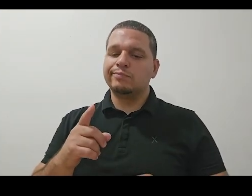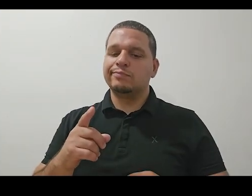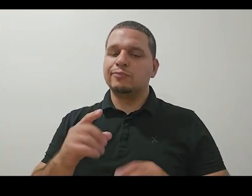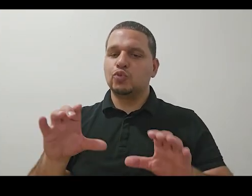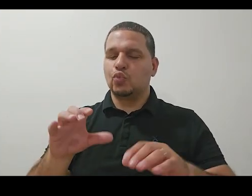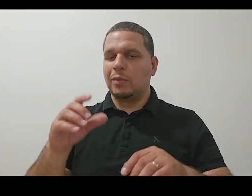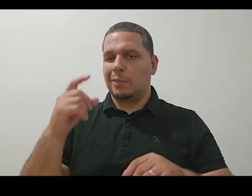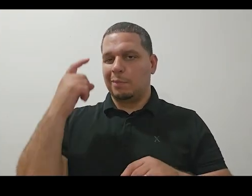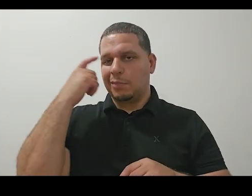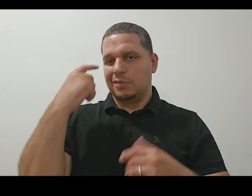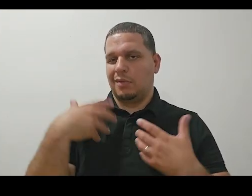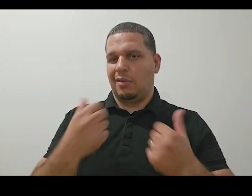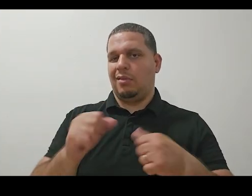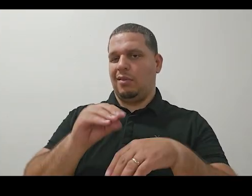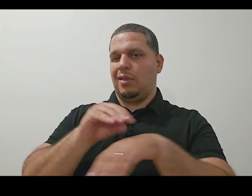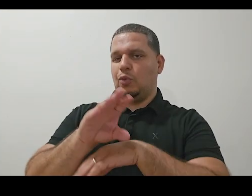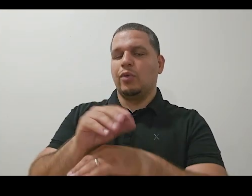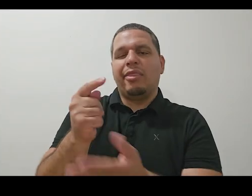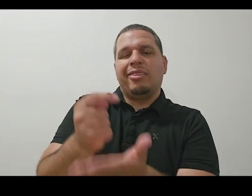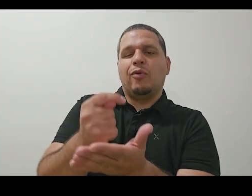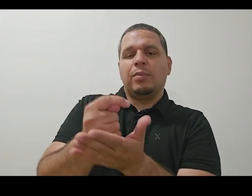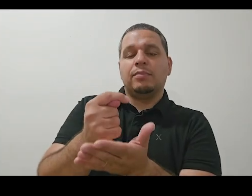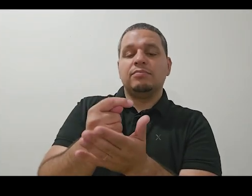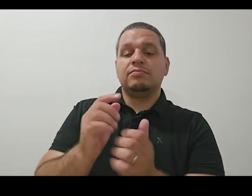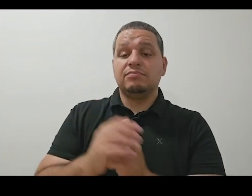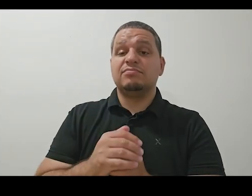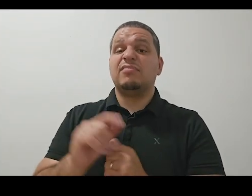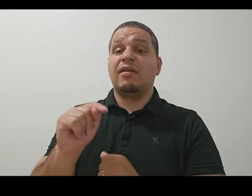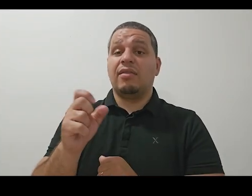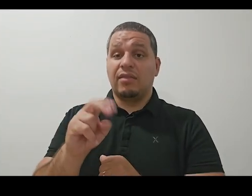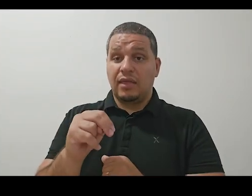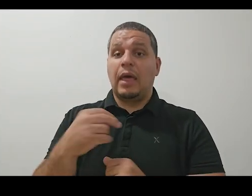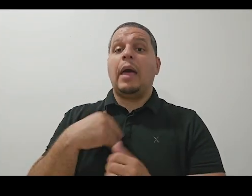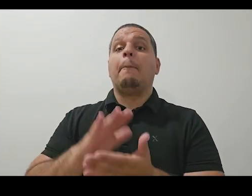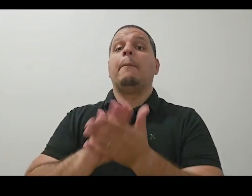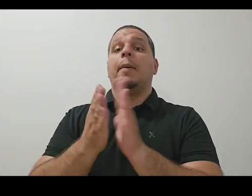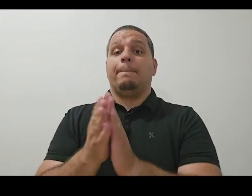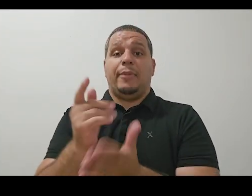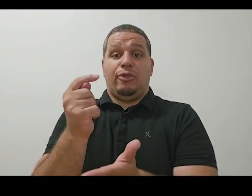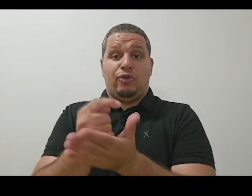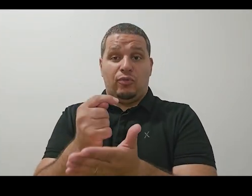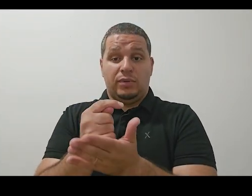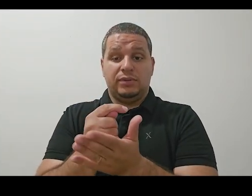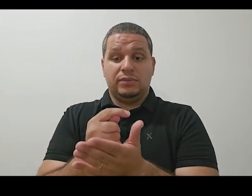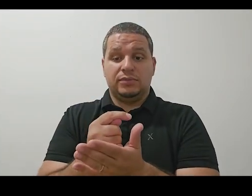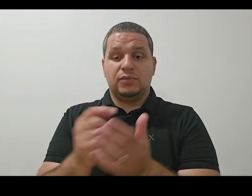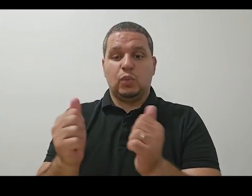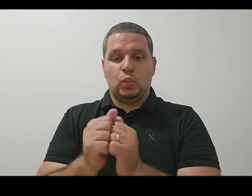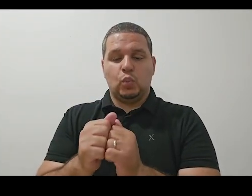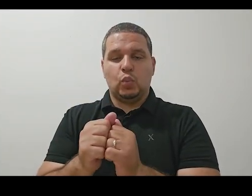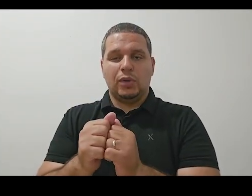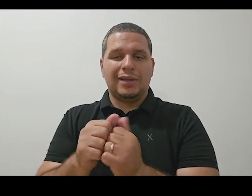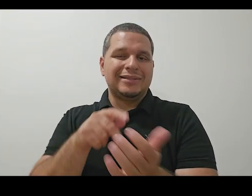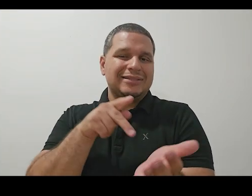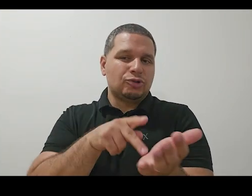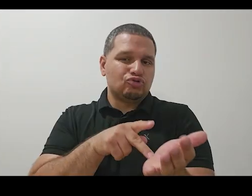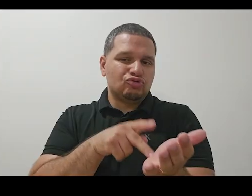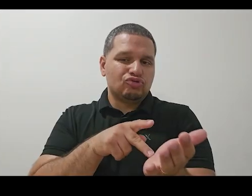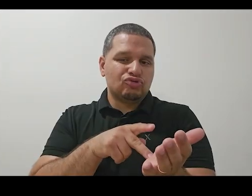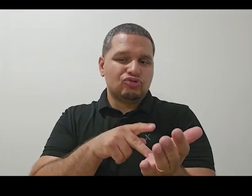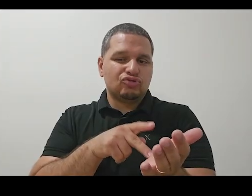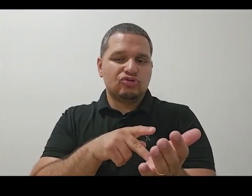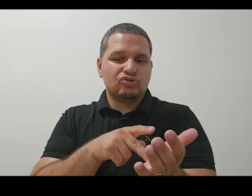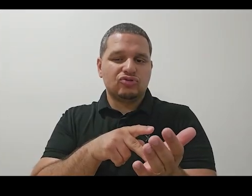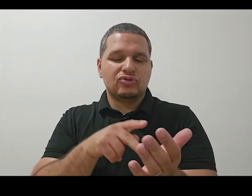health counseling, doing therapy. So then I became a therapist with a psychiatrist, like in